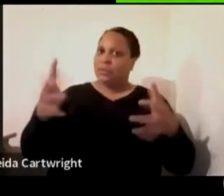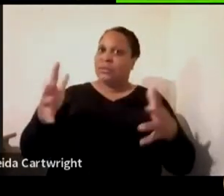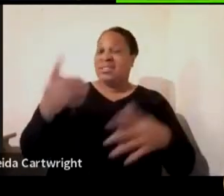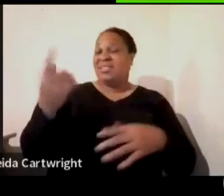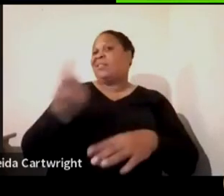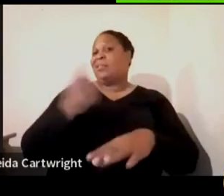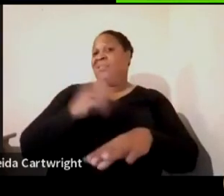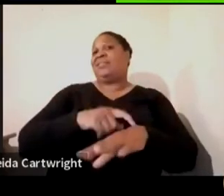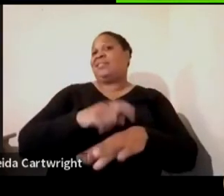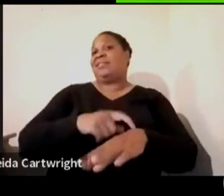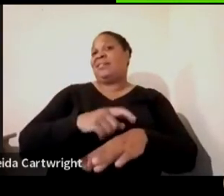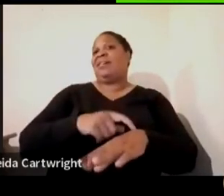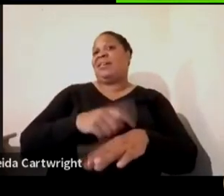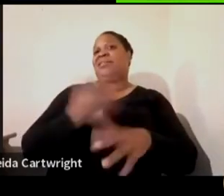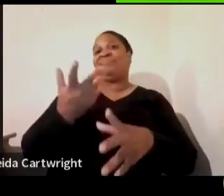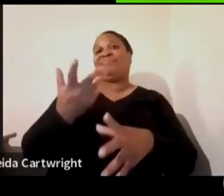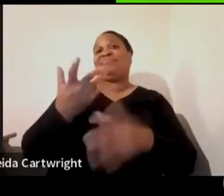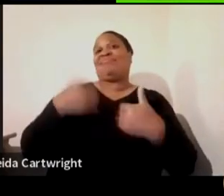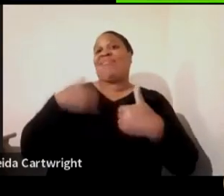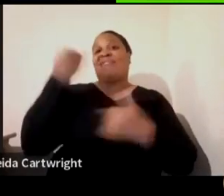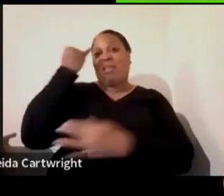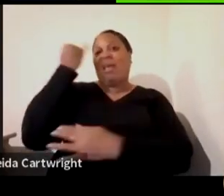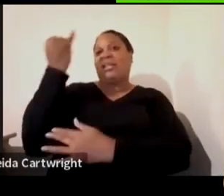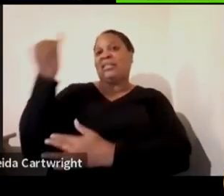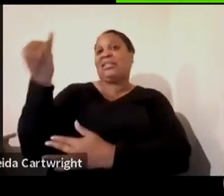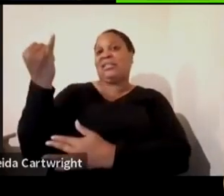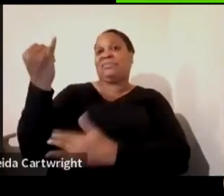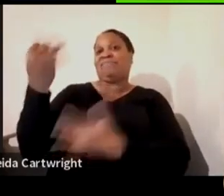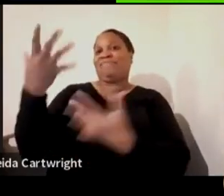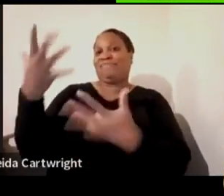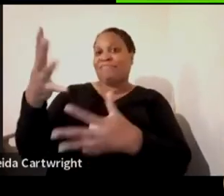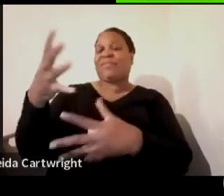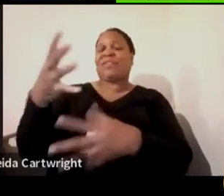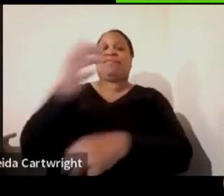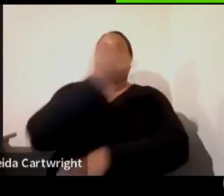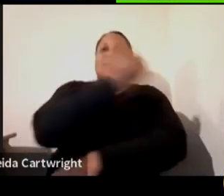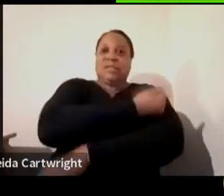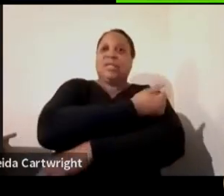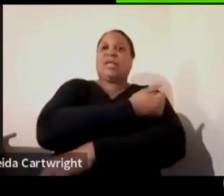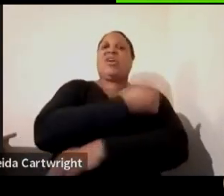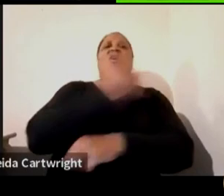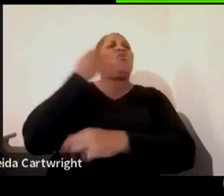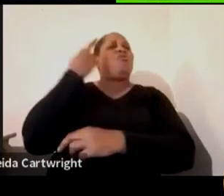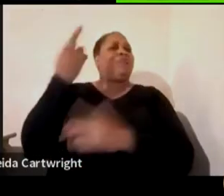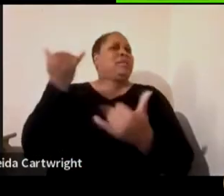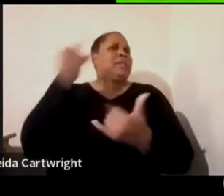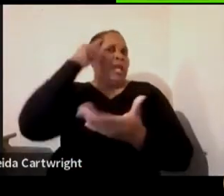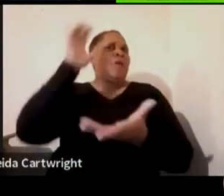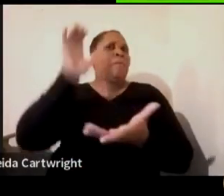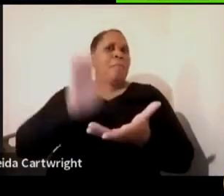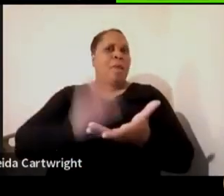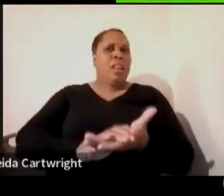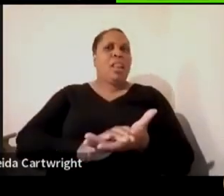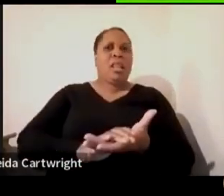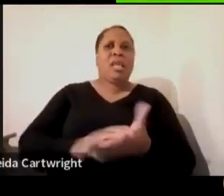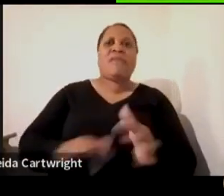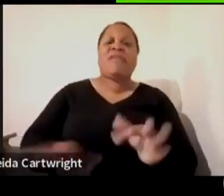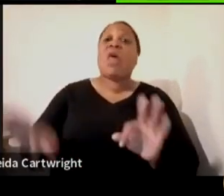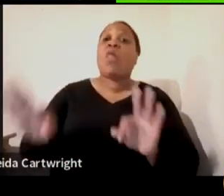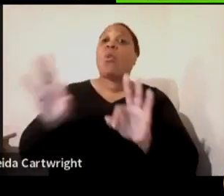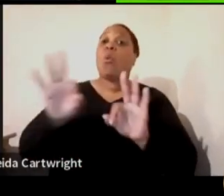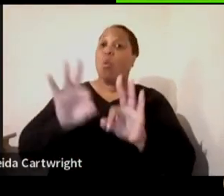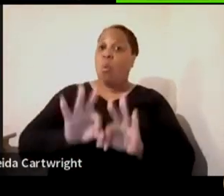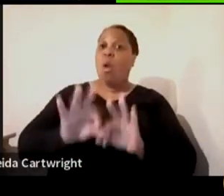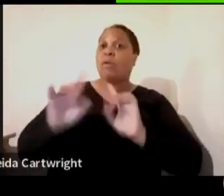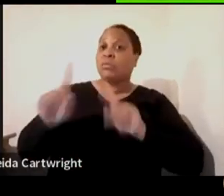is really going to give us an idea of that. We have reason to believe that the quality of the immune response will actually be,